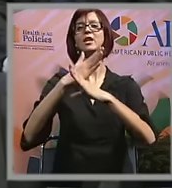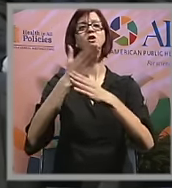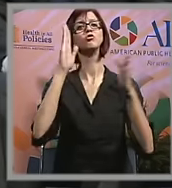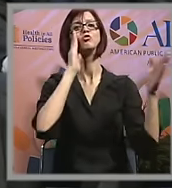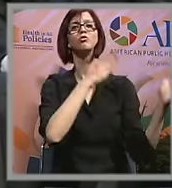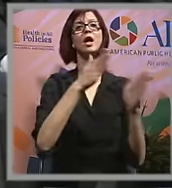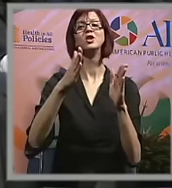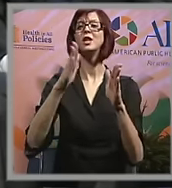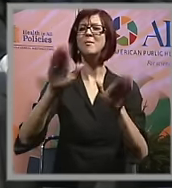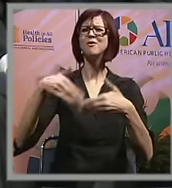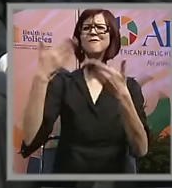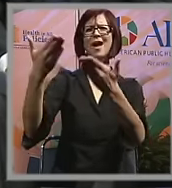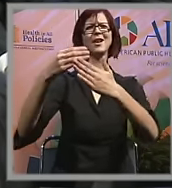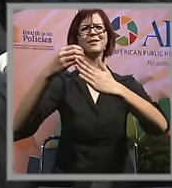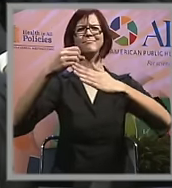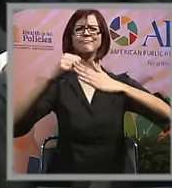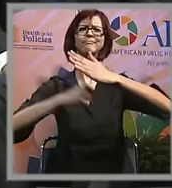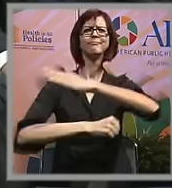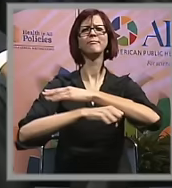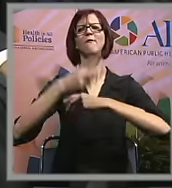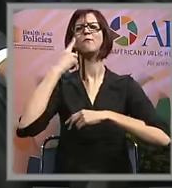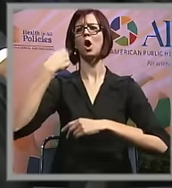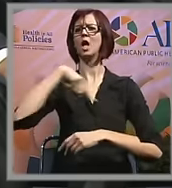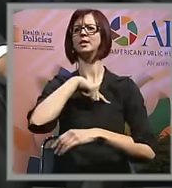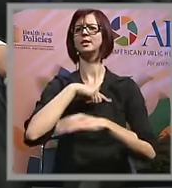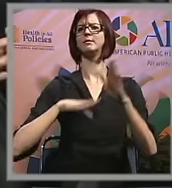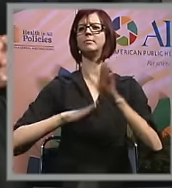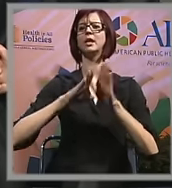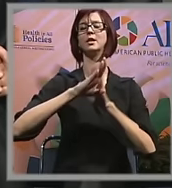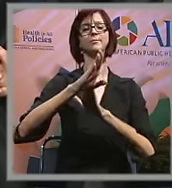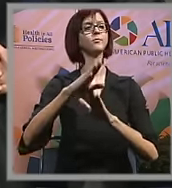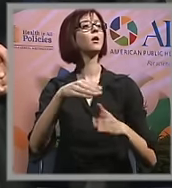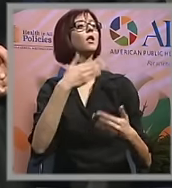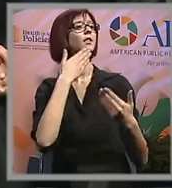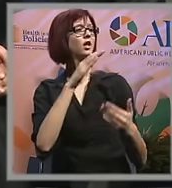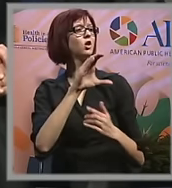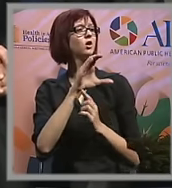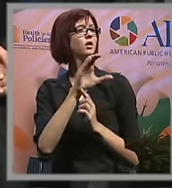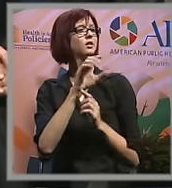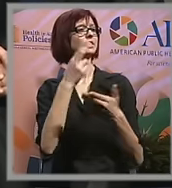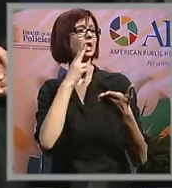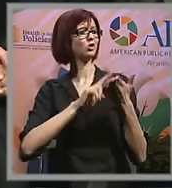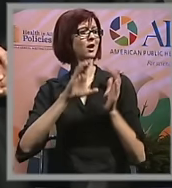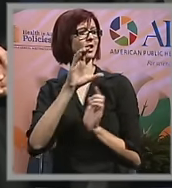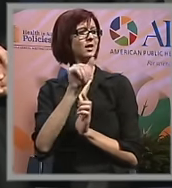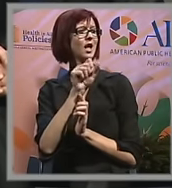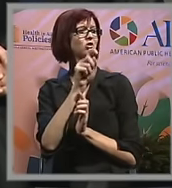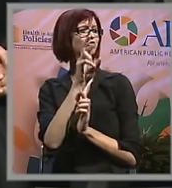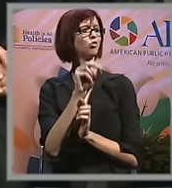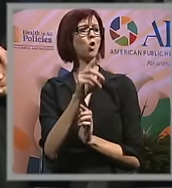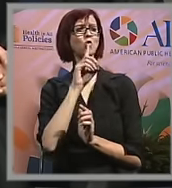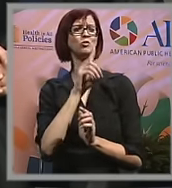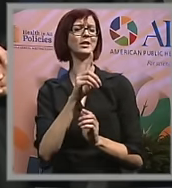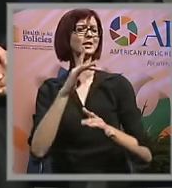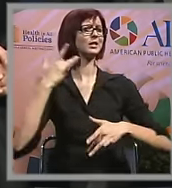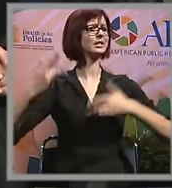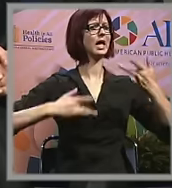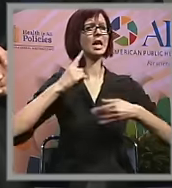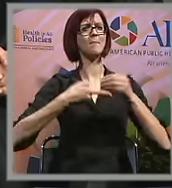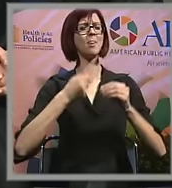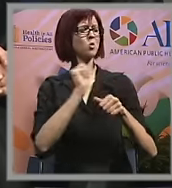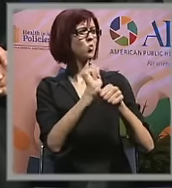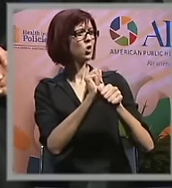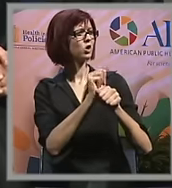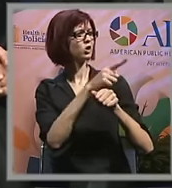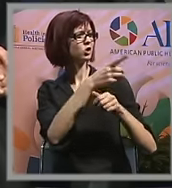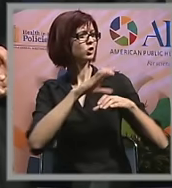us a platform on which to build. And Secretary Castro, I just want to say again how excited we are about the work that you are doing on HUD and